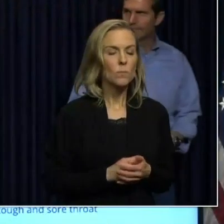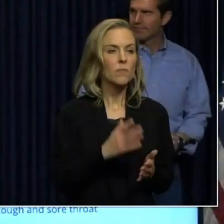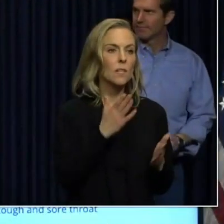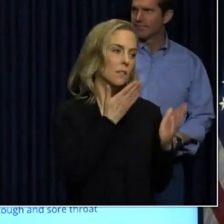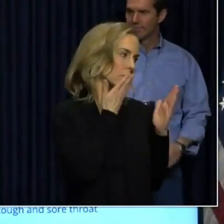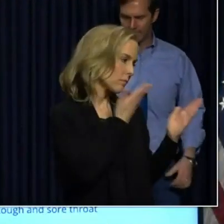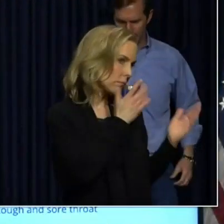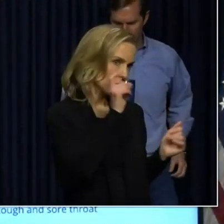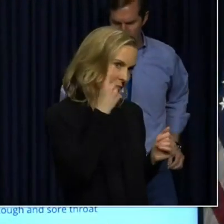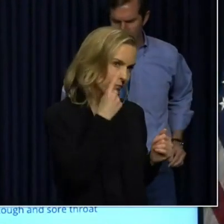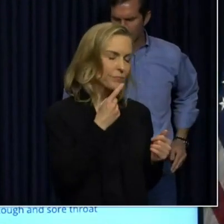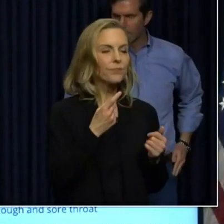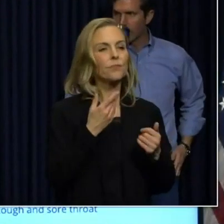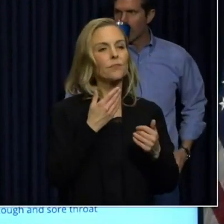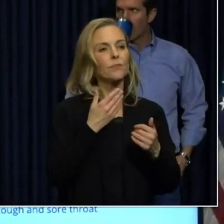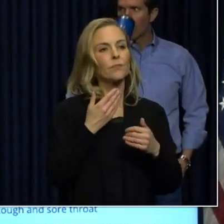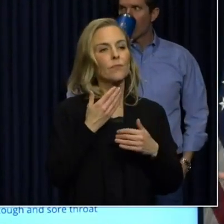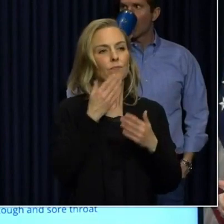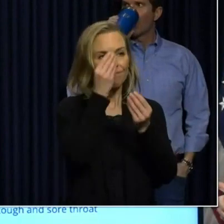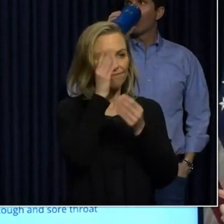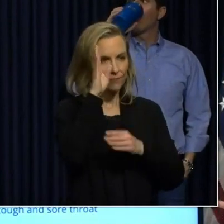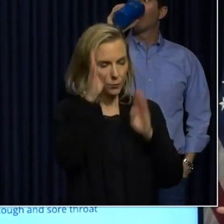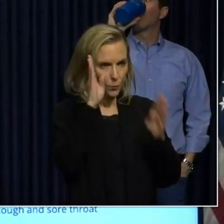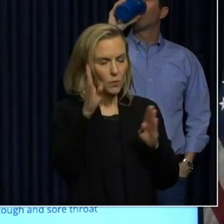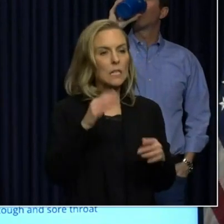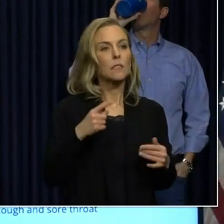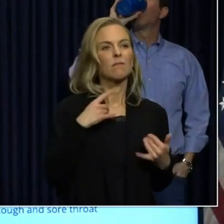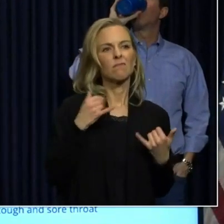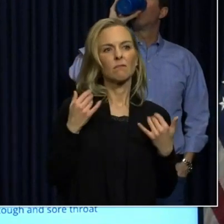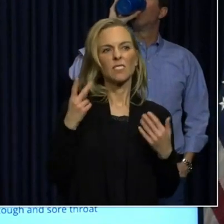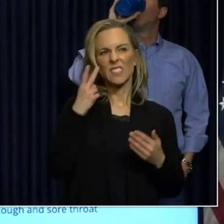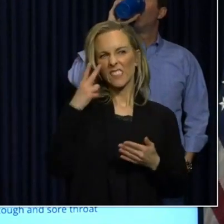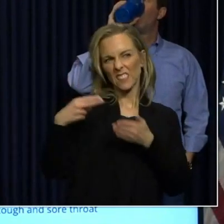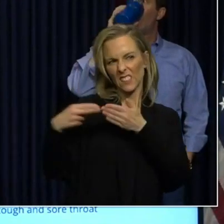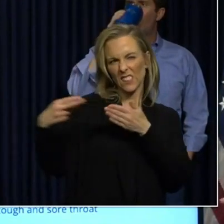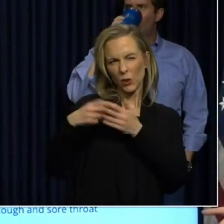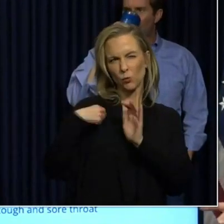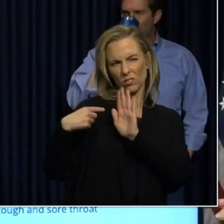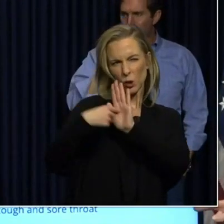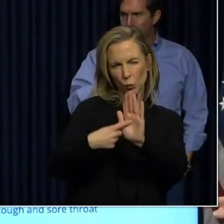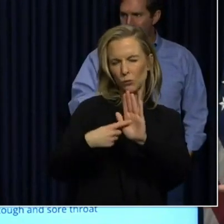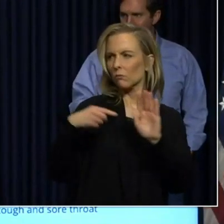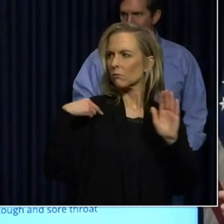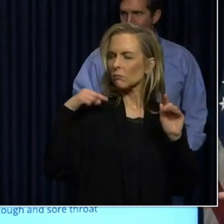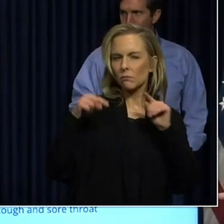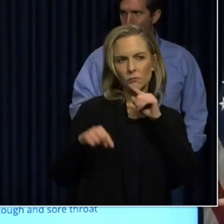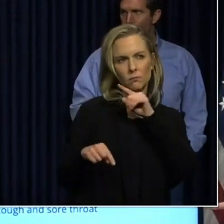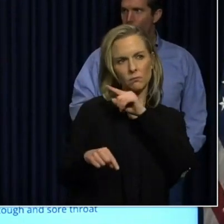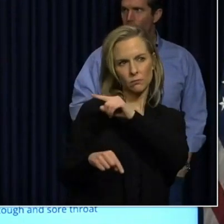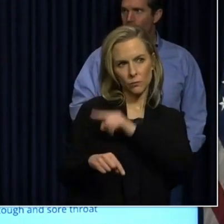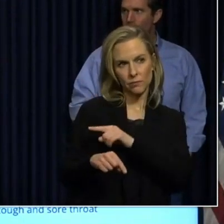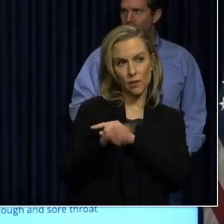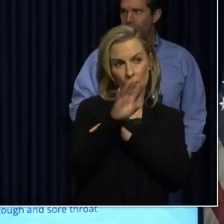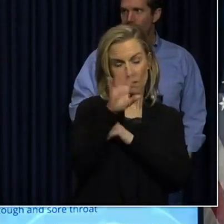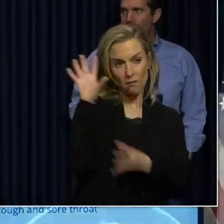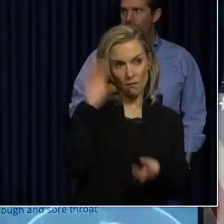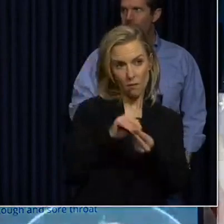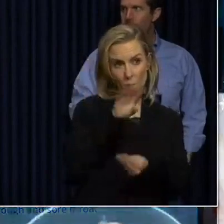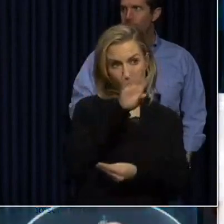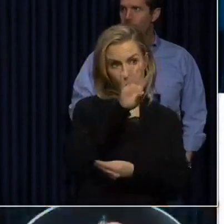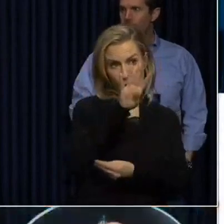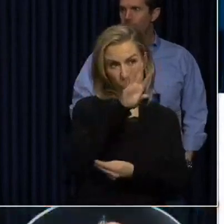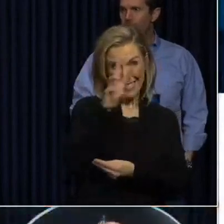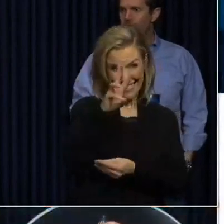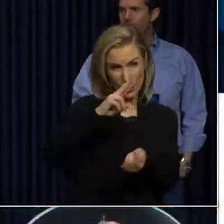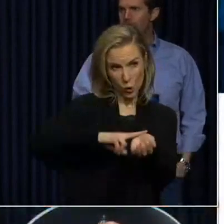Thank you, Governor, and good evening. On this slide here, real quick, if I could highlight a few things. So there are 46 facilities, nursing